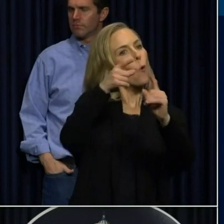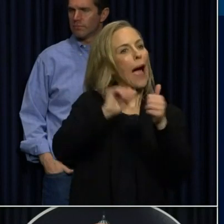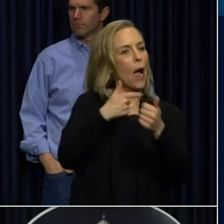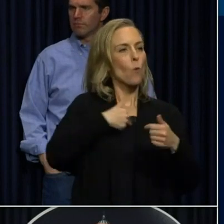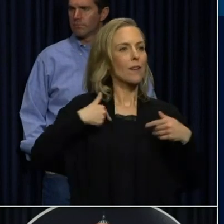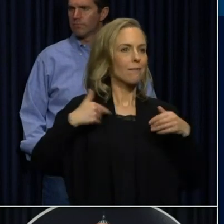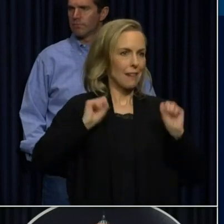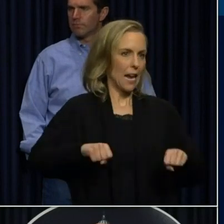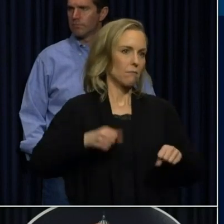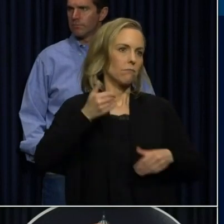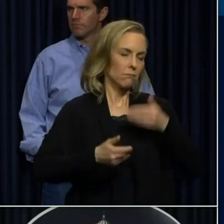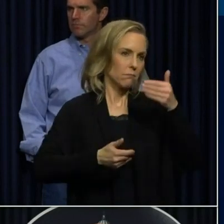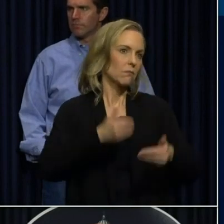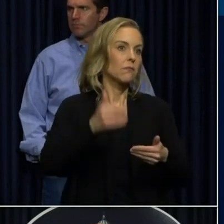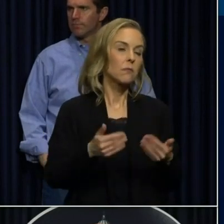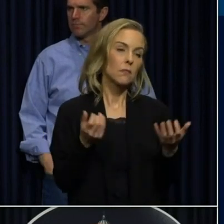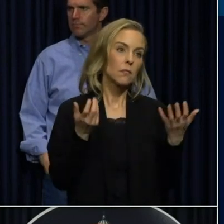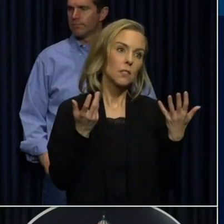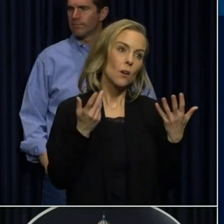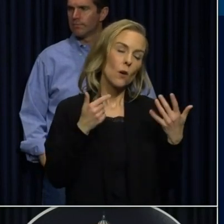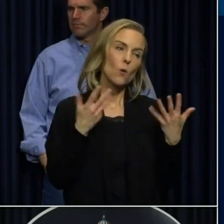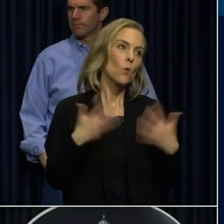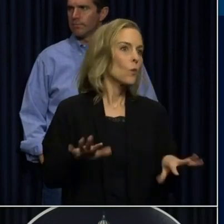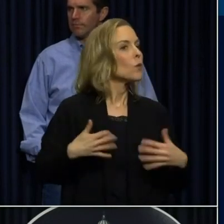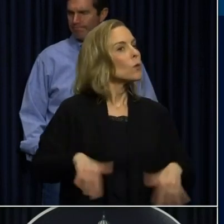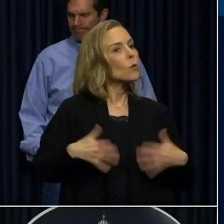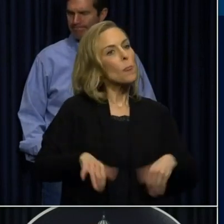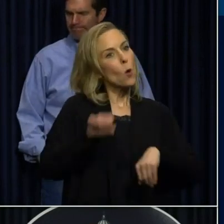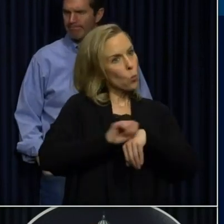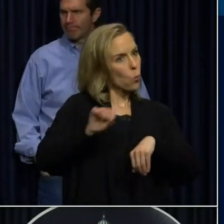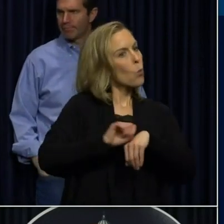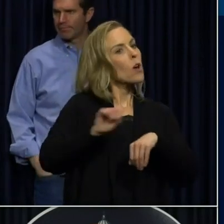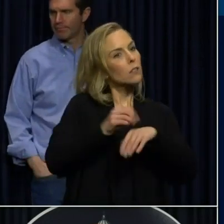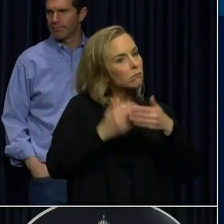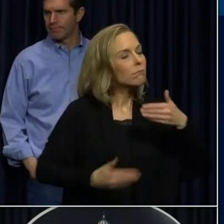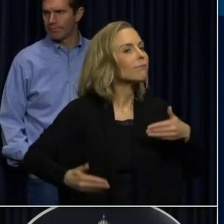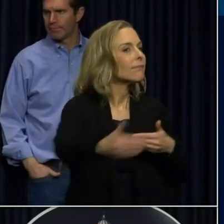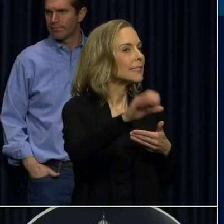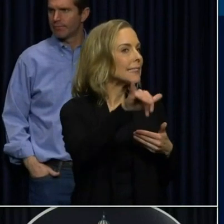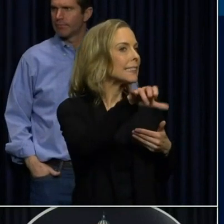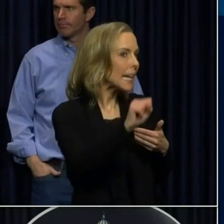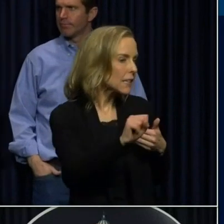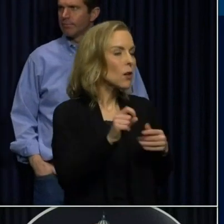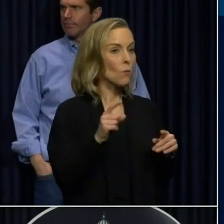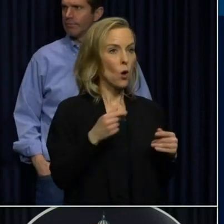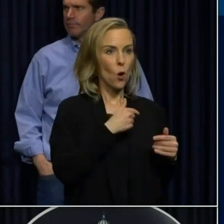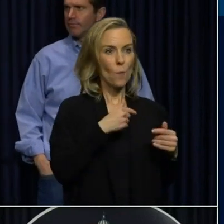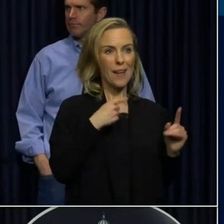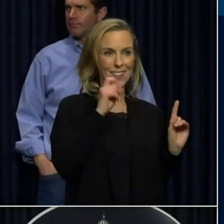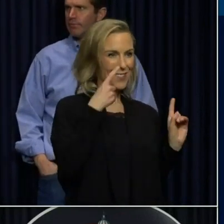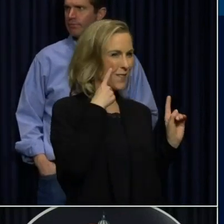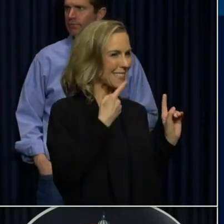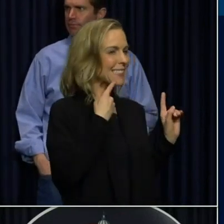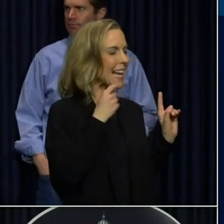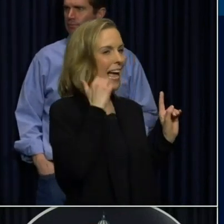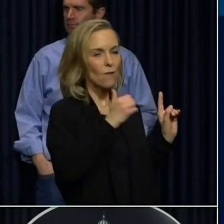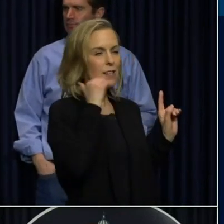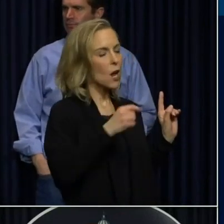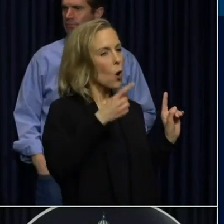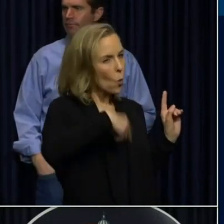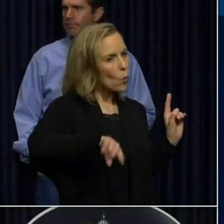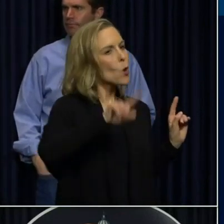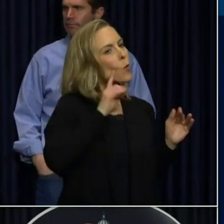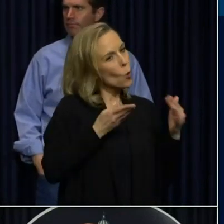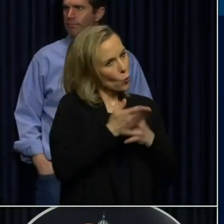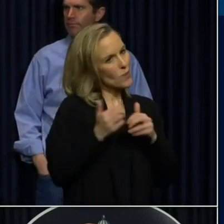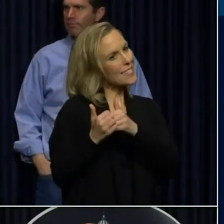steps. So we have a lot of work ahead of us, but like the governor says every day, I do believe we're going to get through this, and we'll get through it together, but we're going